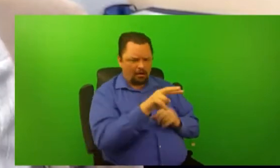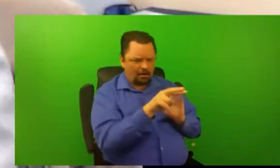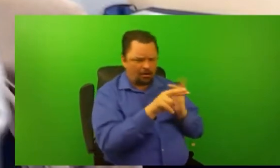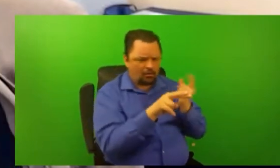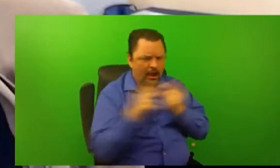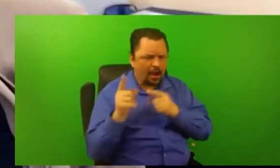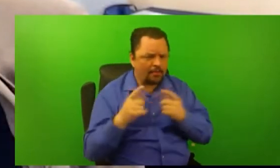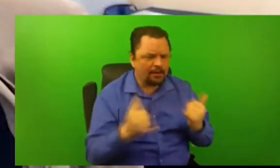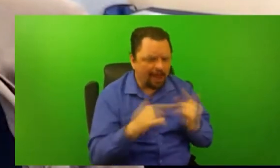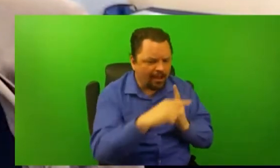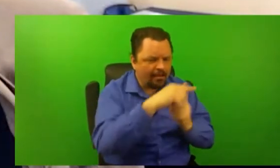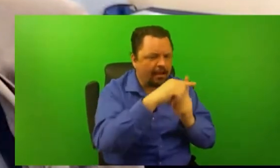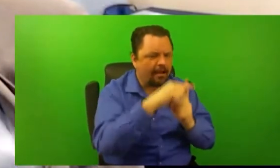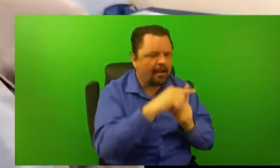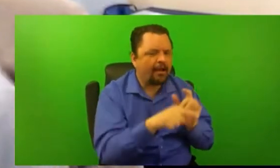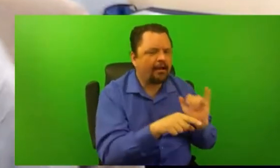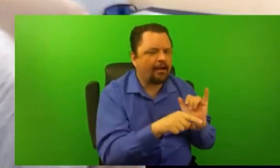have,